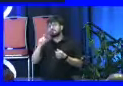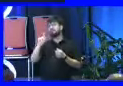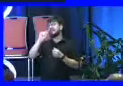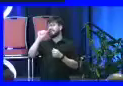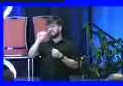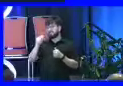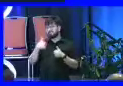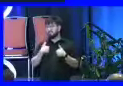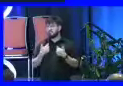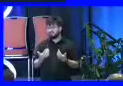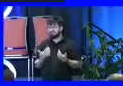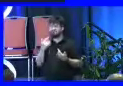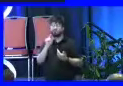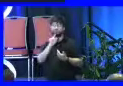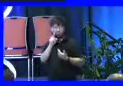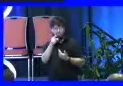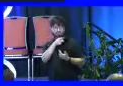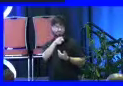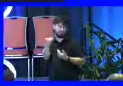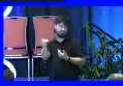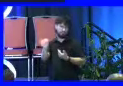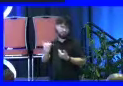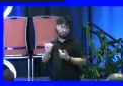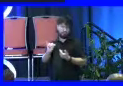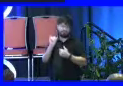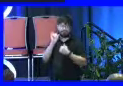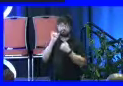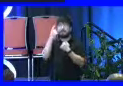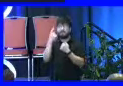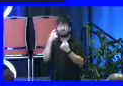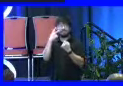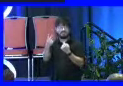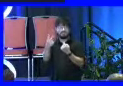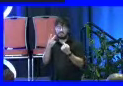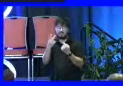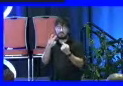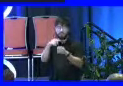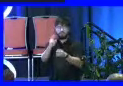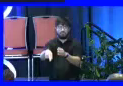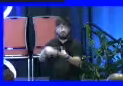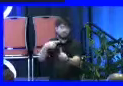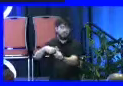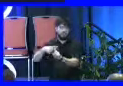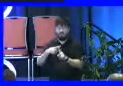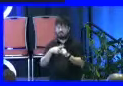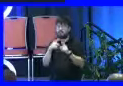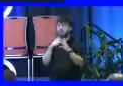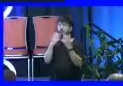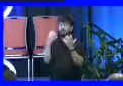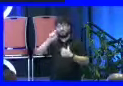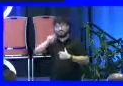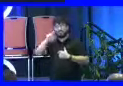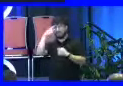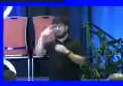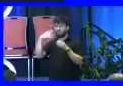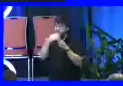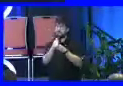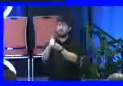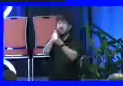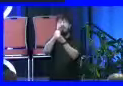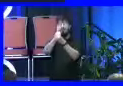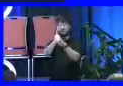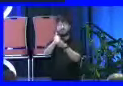as I'm sure many of you have too, as you've seen what it can do and how much we need it to inform us and to guide us. And